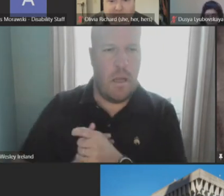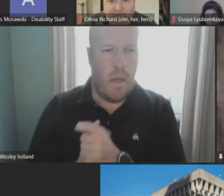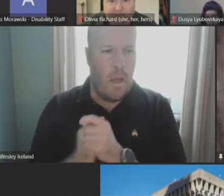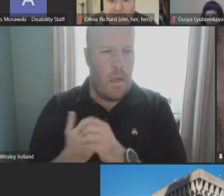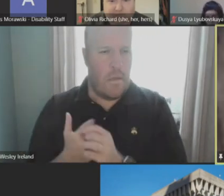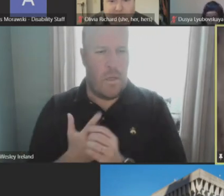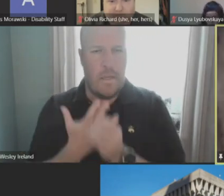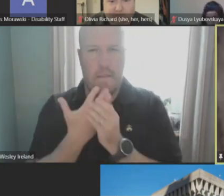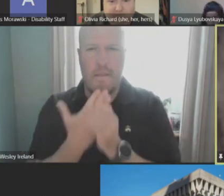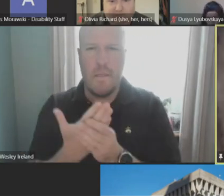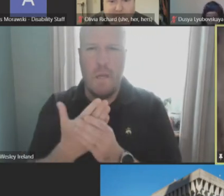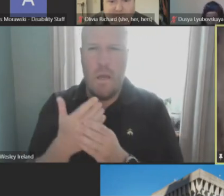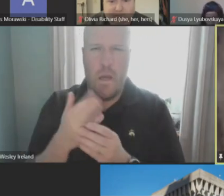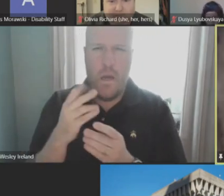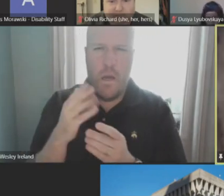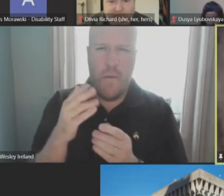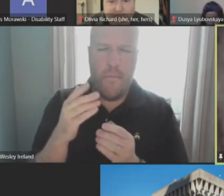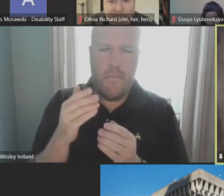All right.